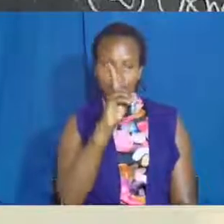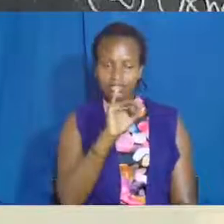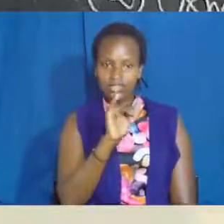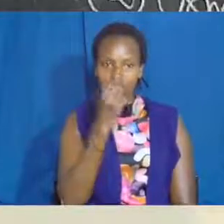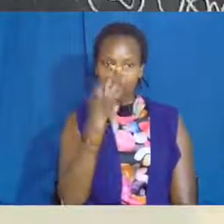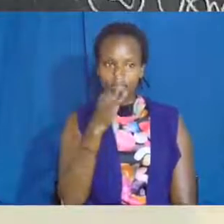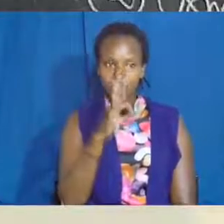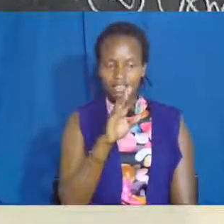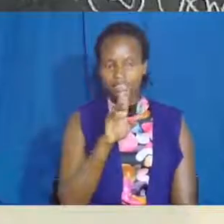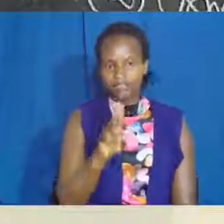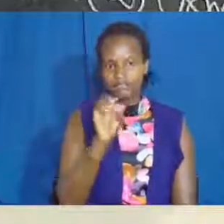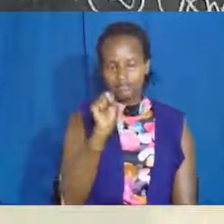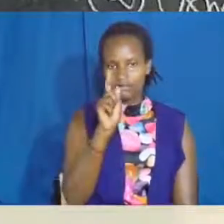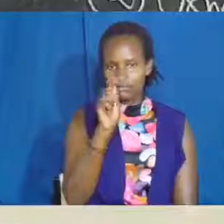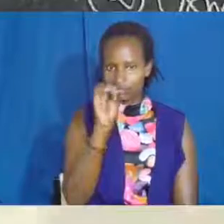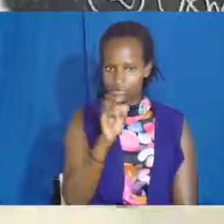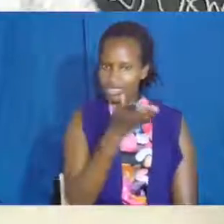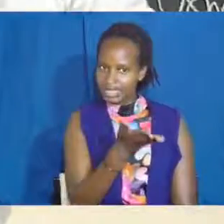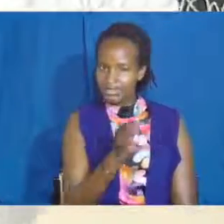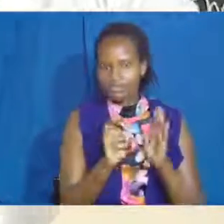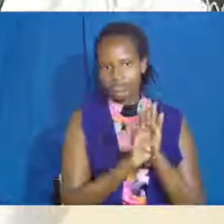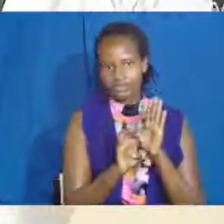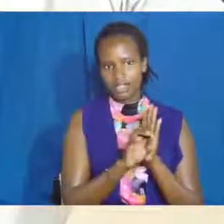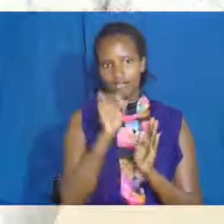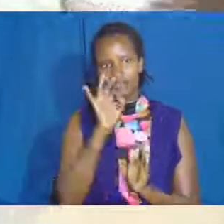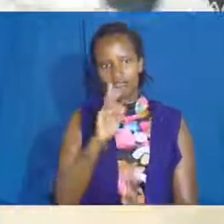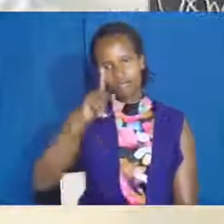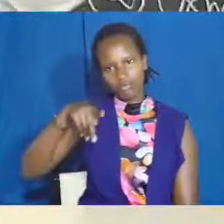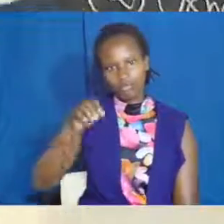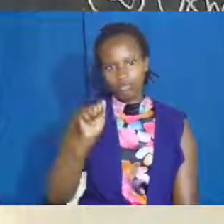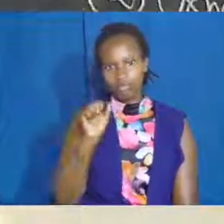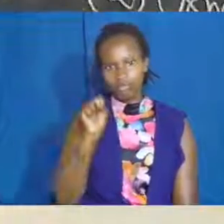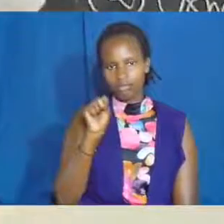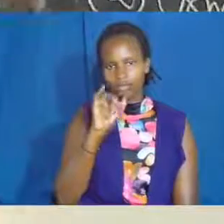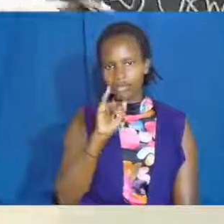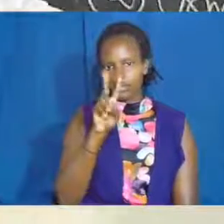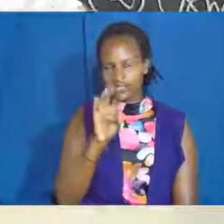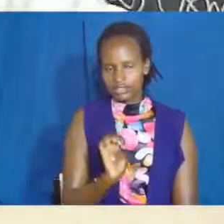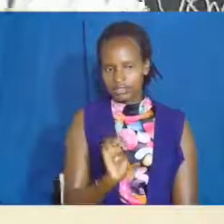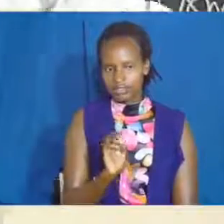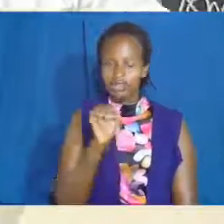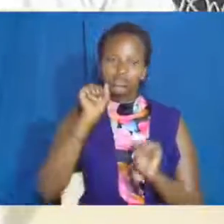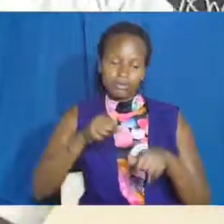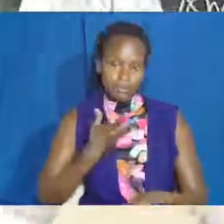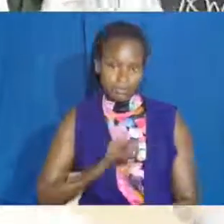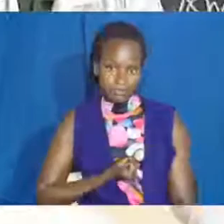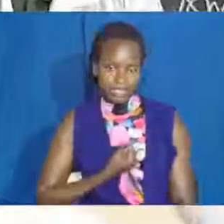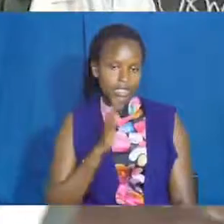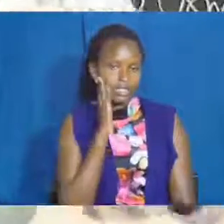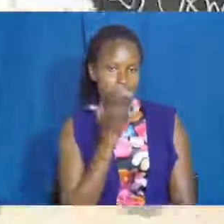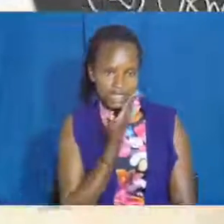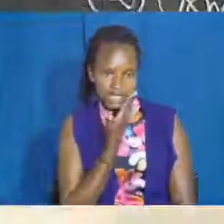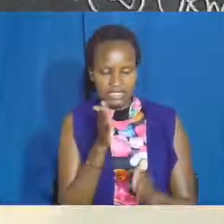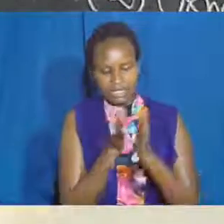room is an example of diffusion. Let me also use another example. I will be having water. And I add, if I get